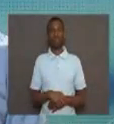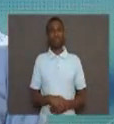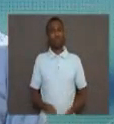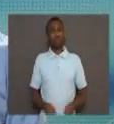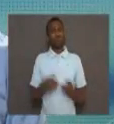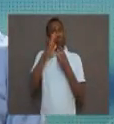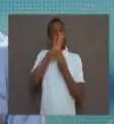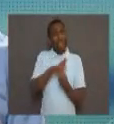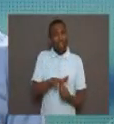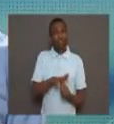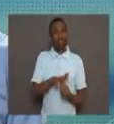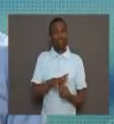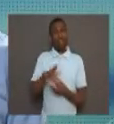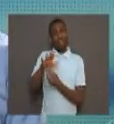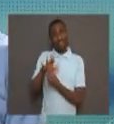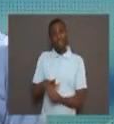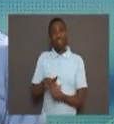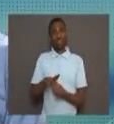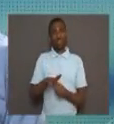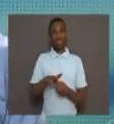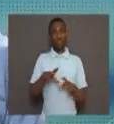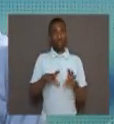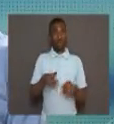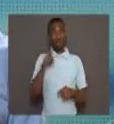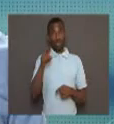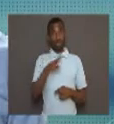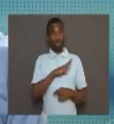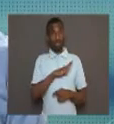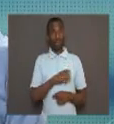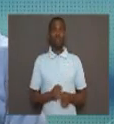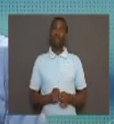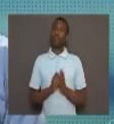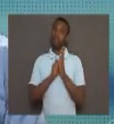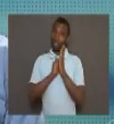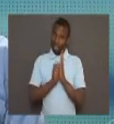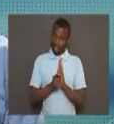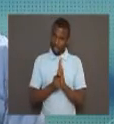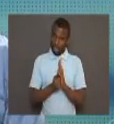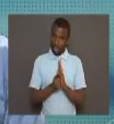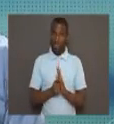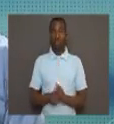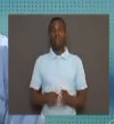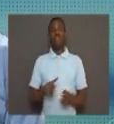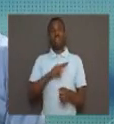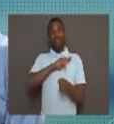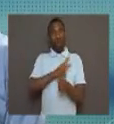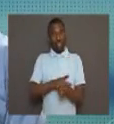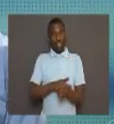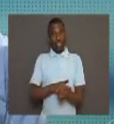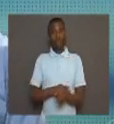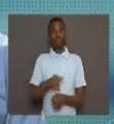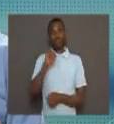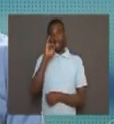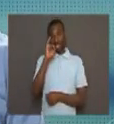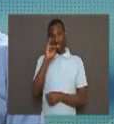Many factors can affect this behavior, such as the voltage,